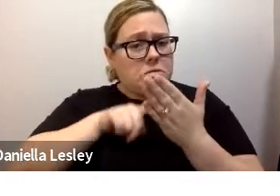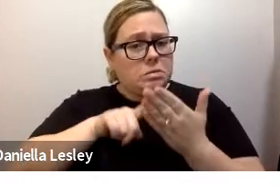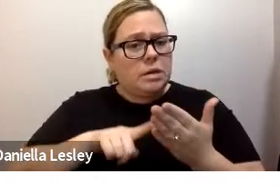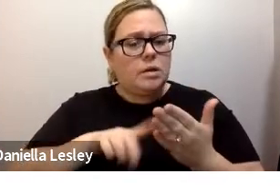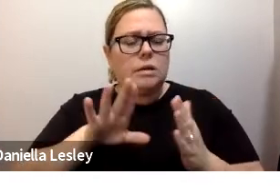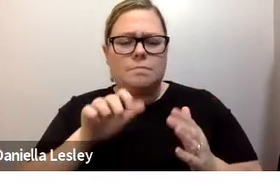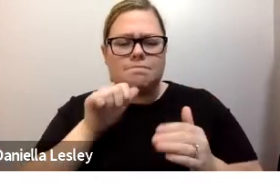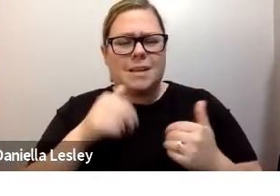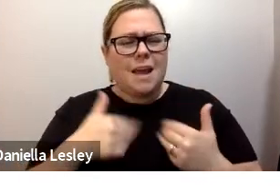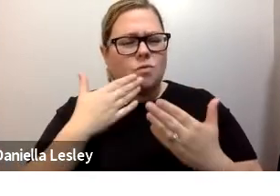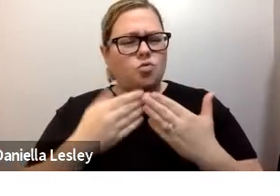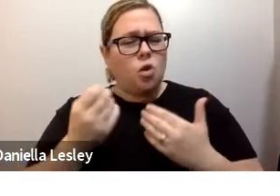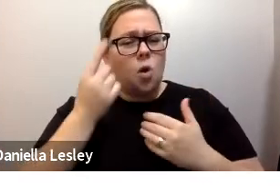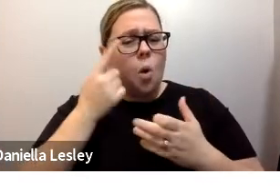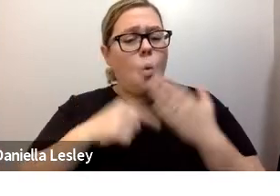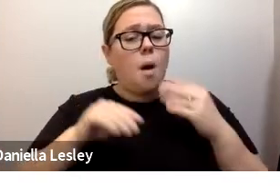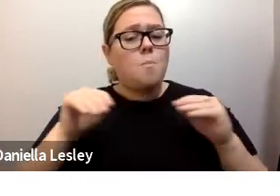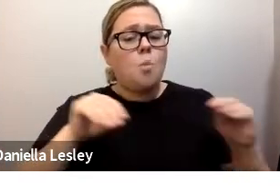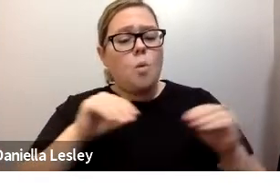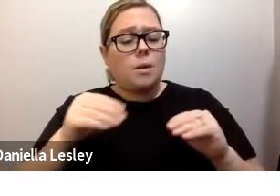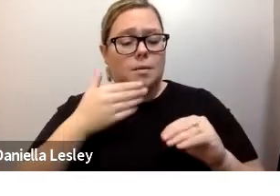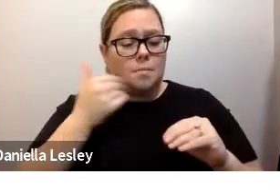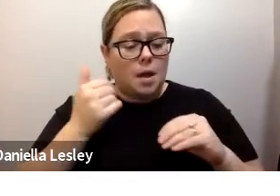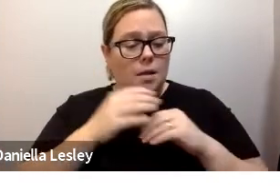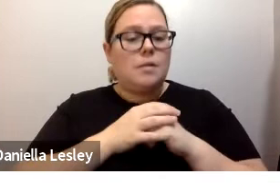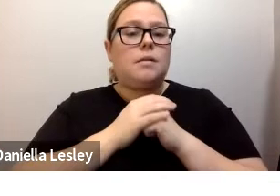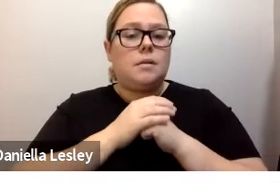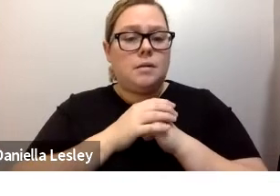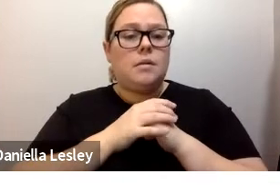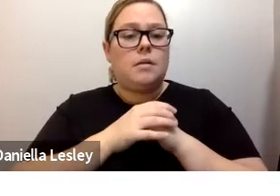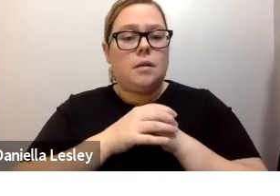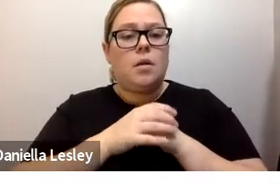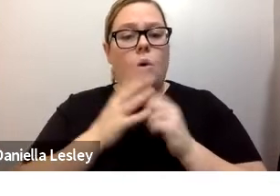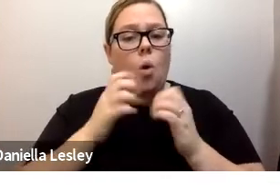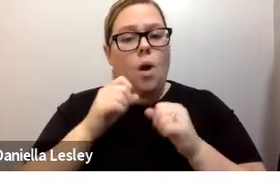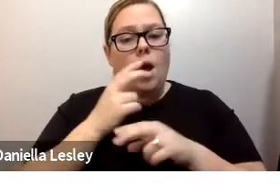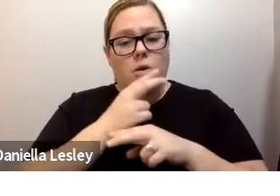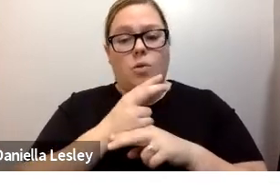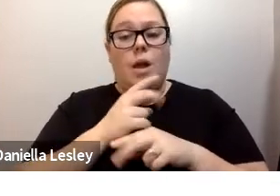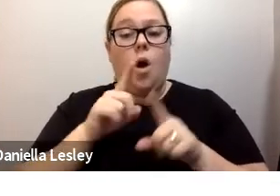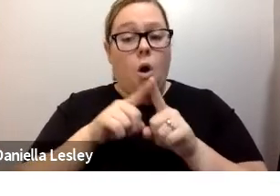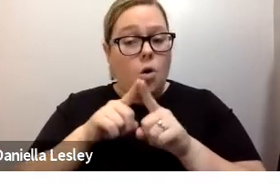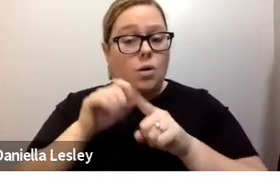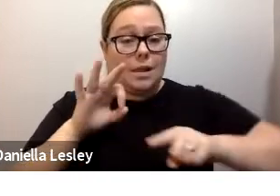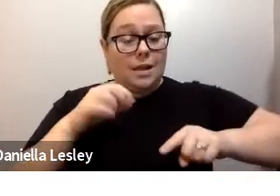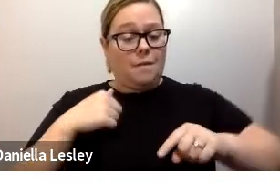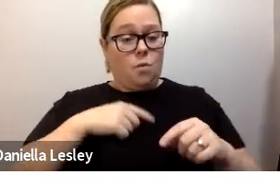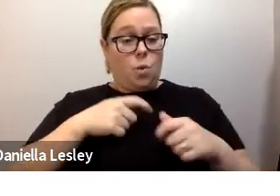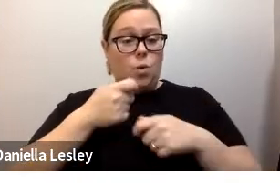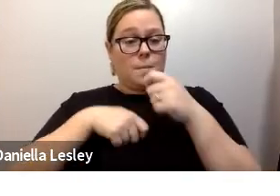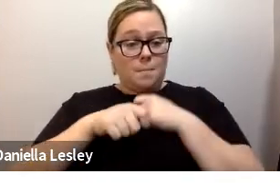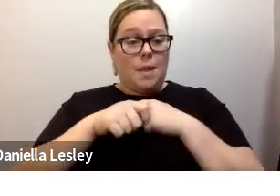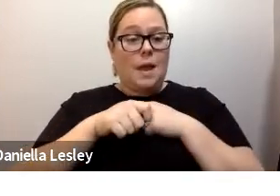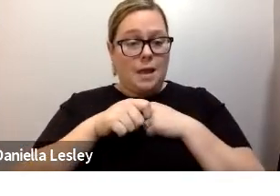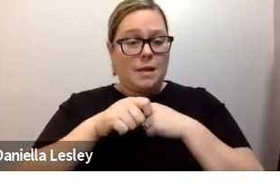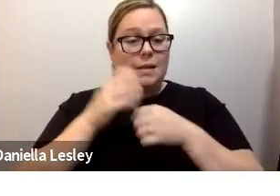of what movements would actually be best. If we could do anything, what should we use? And then also, if we replaced the hand controls of a sedentary